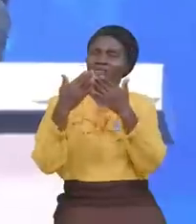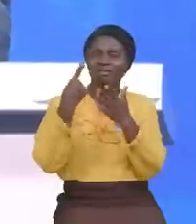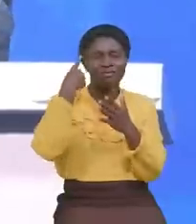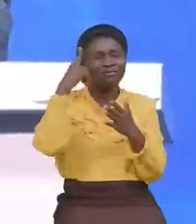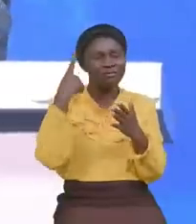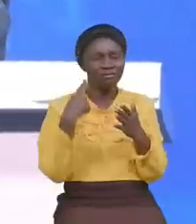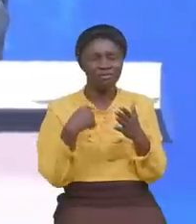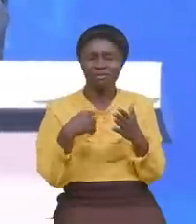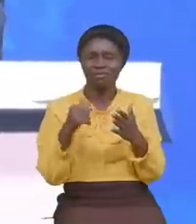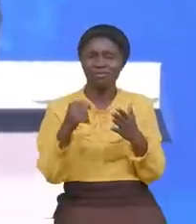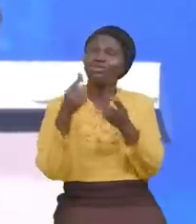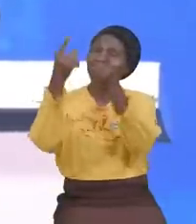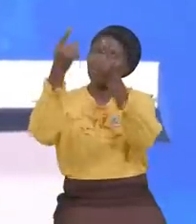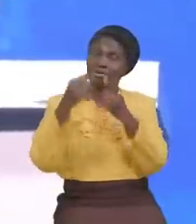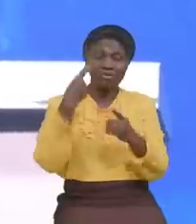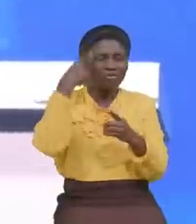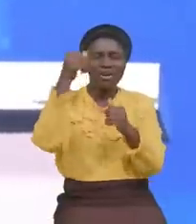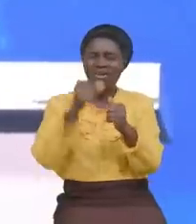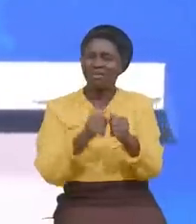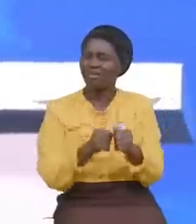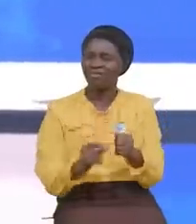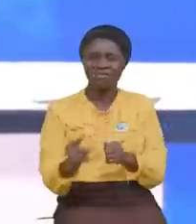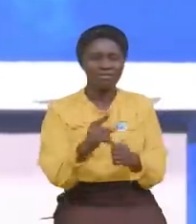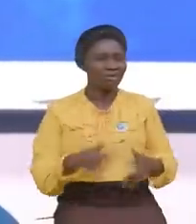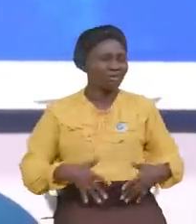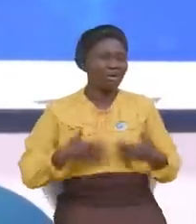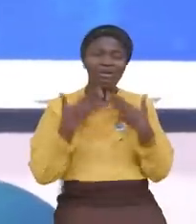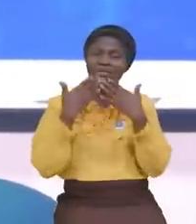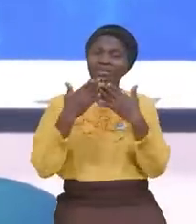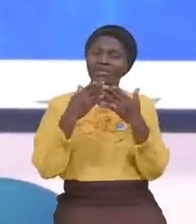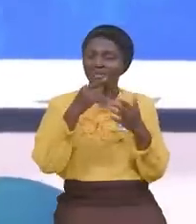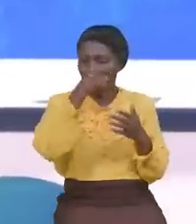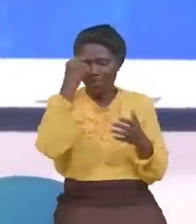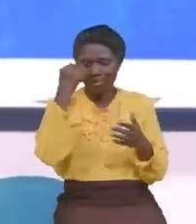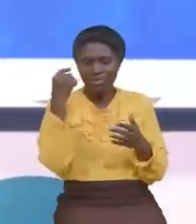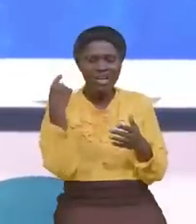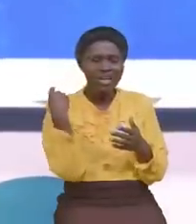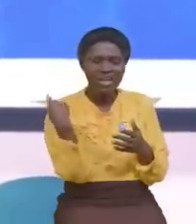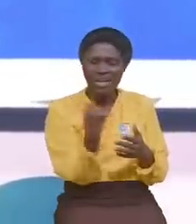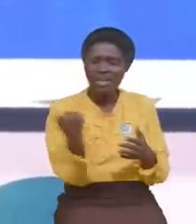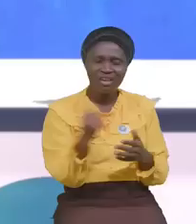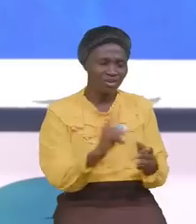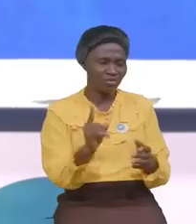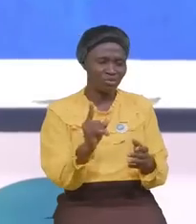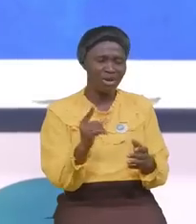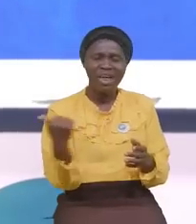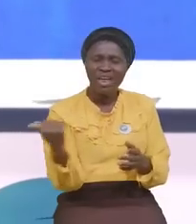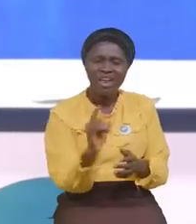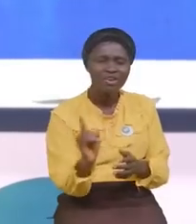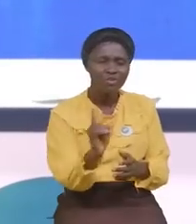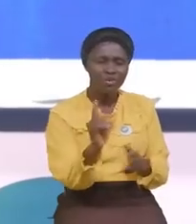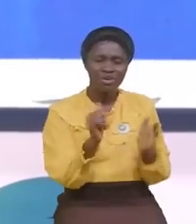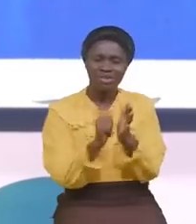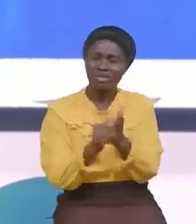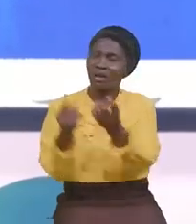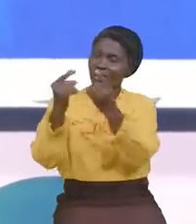for every life. Thank you, because whosoever comes to you, you will for no